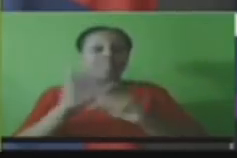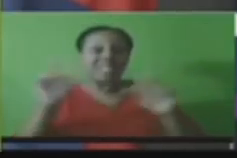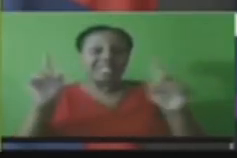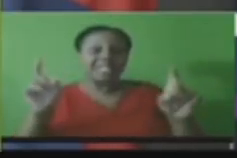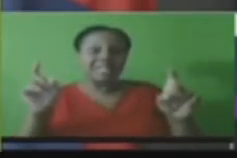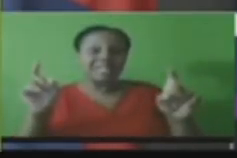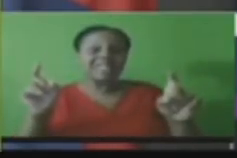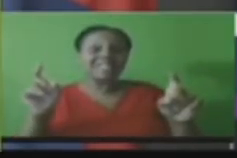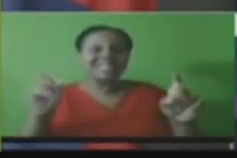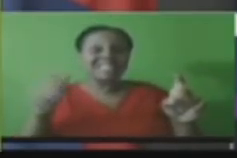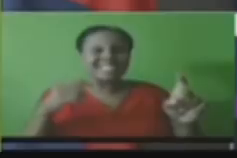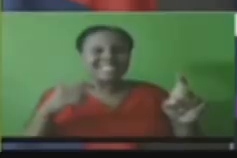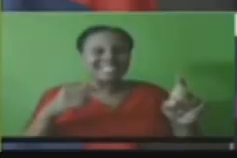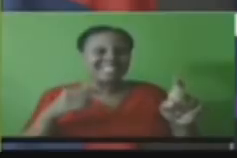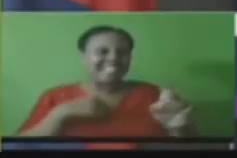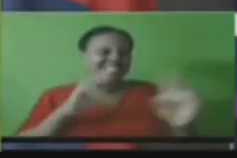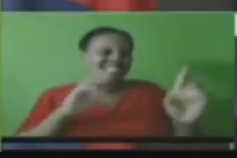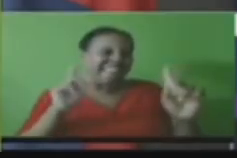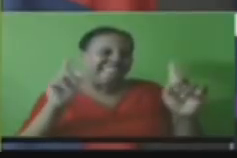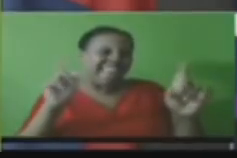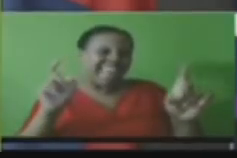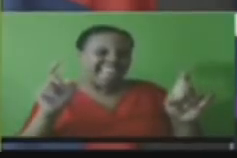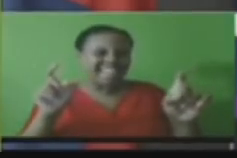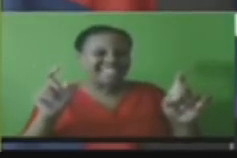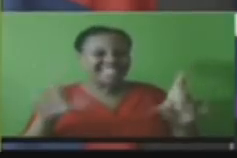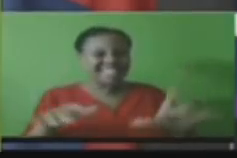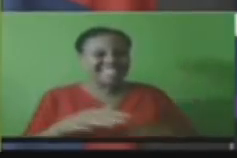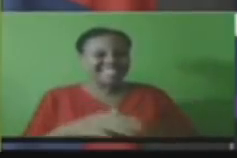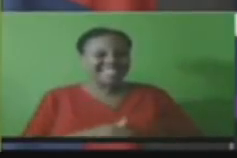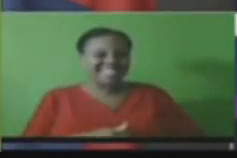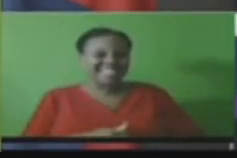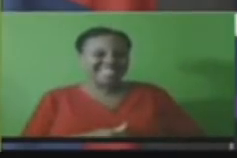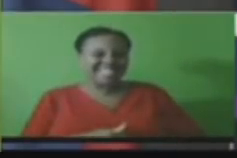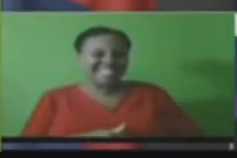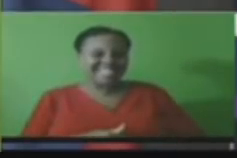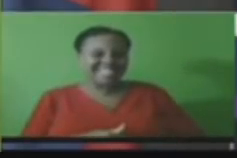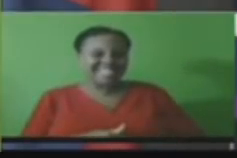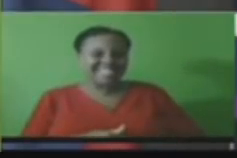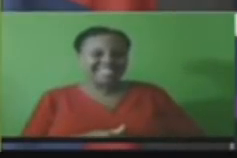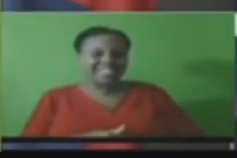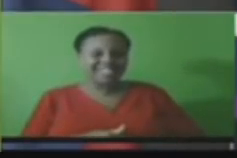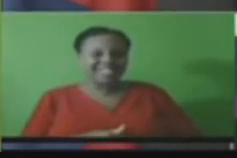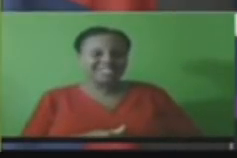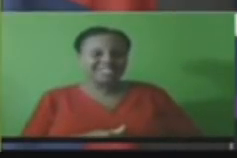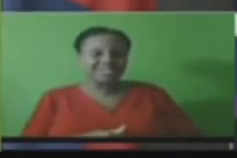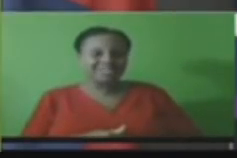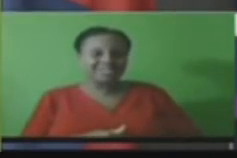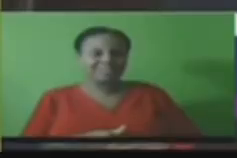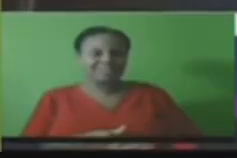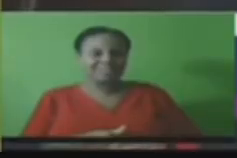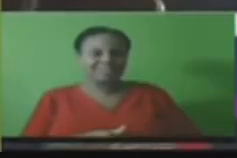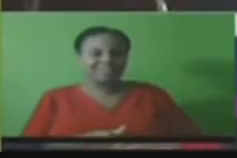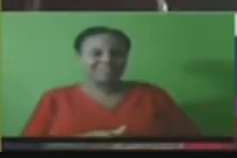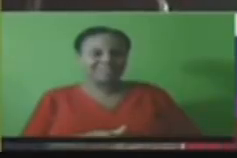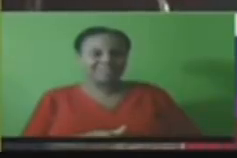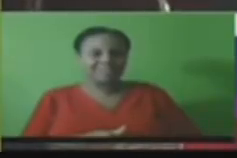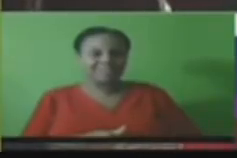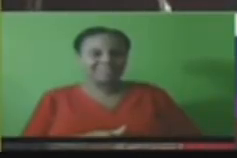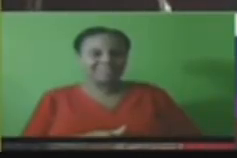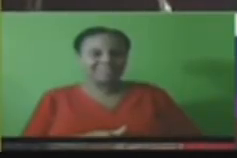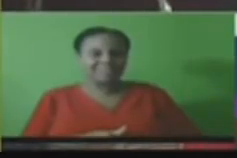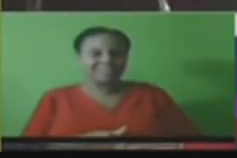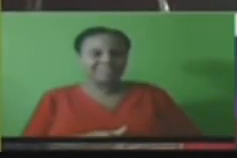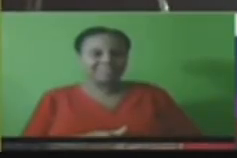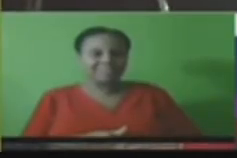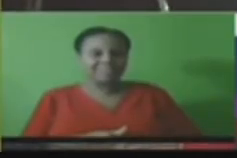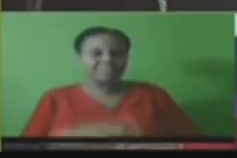Prime Minister, this is your question. yeah, this one I'm clear. Prime Minister, given the economic